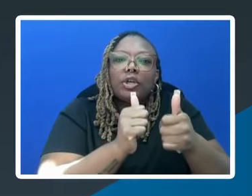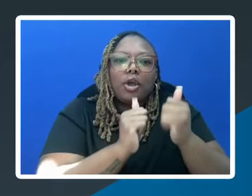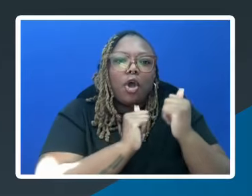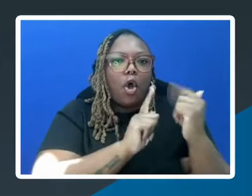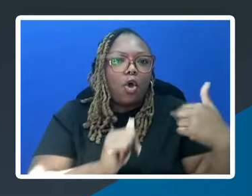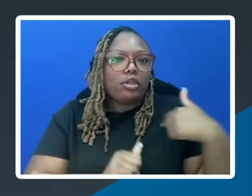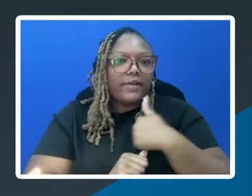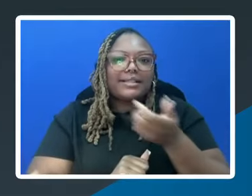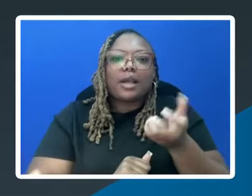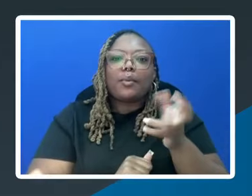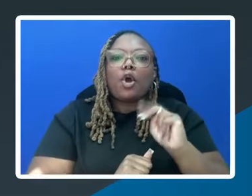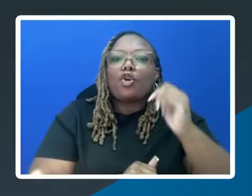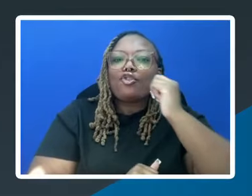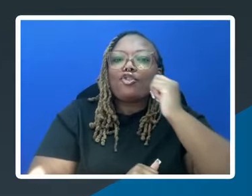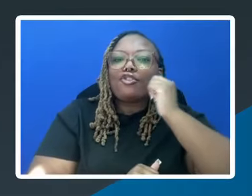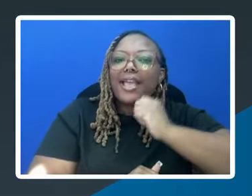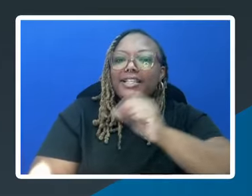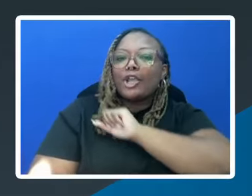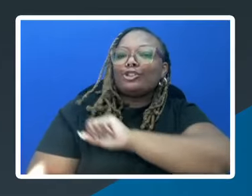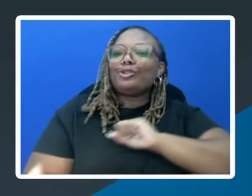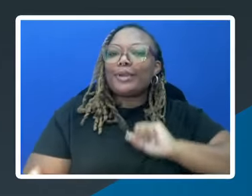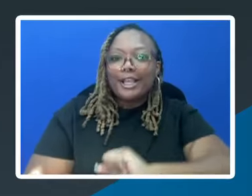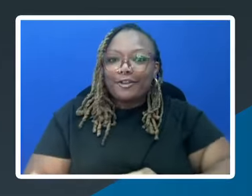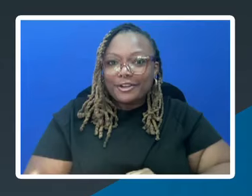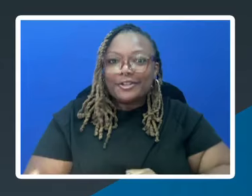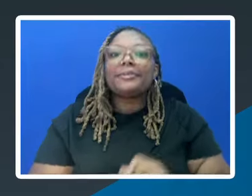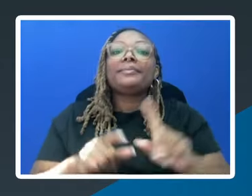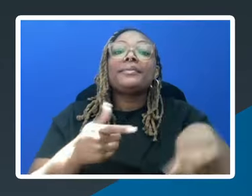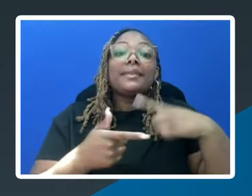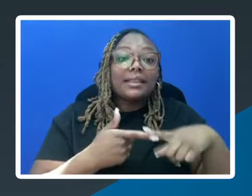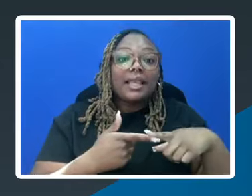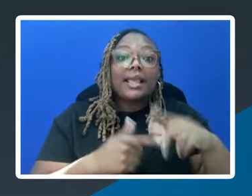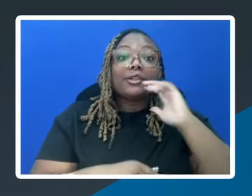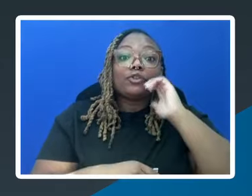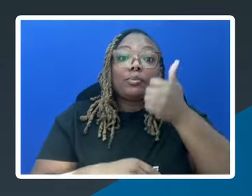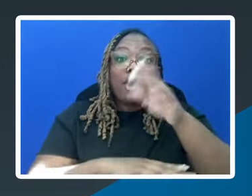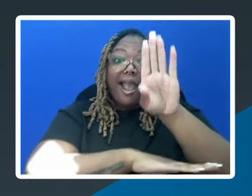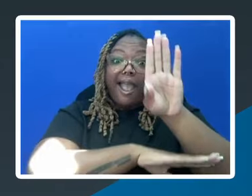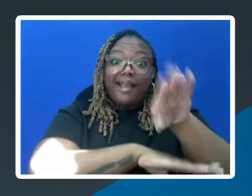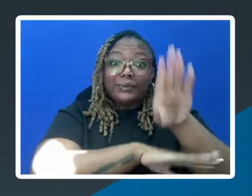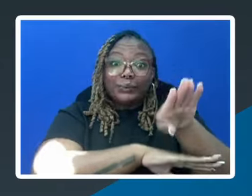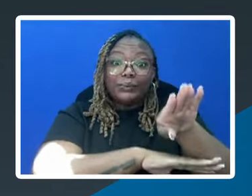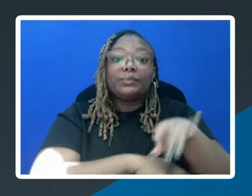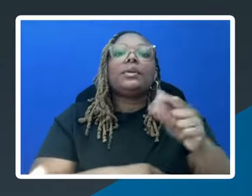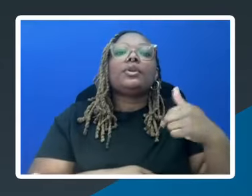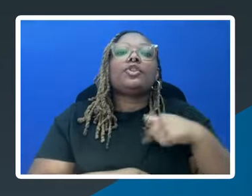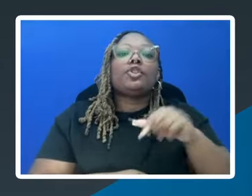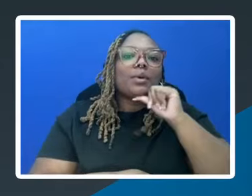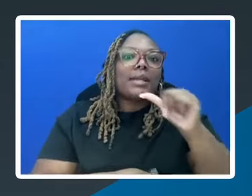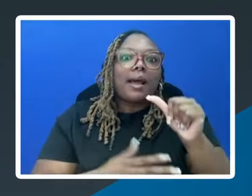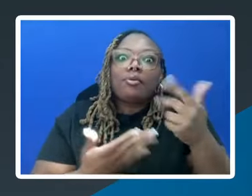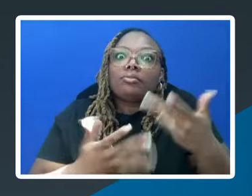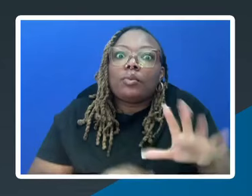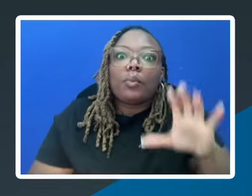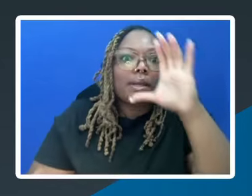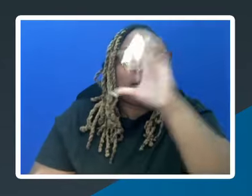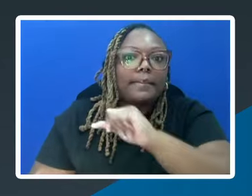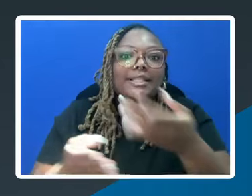everyday superhero. And then tomorrow afternoon, you will not want to miss our closing